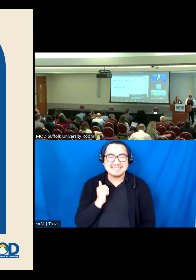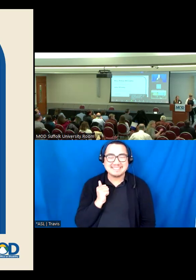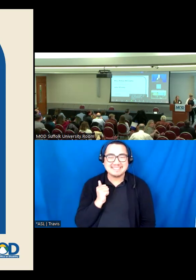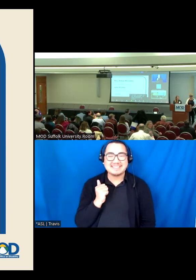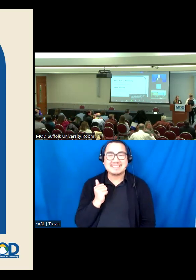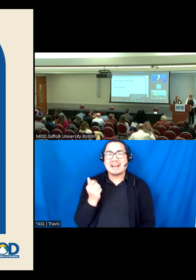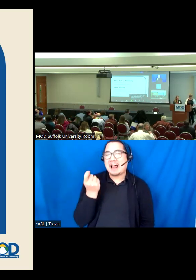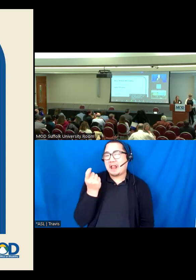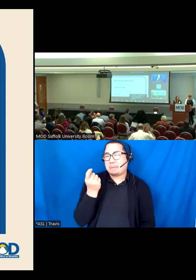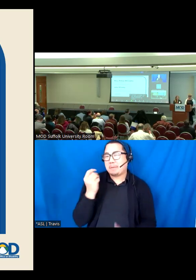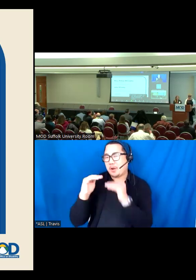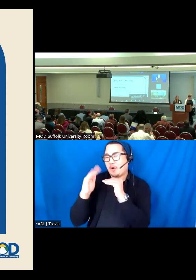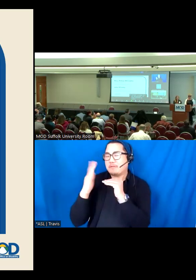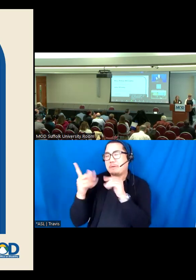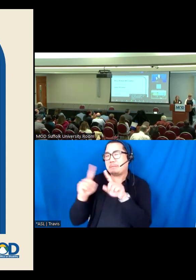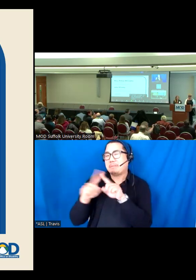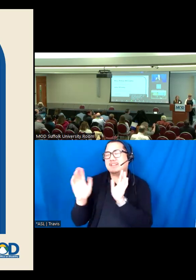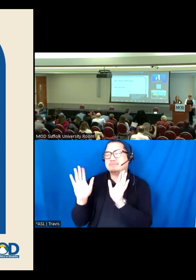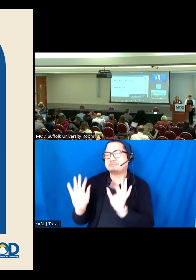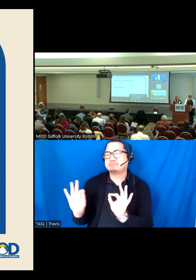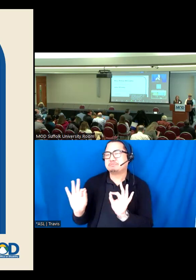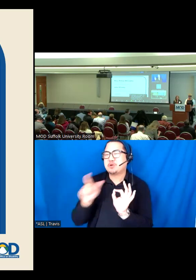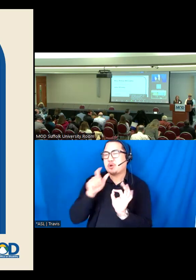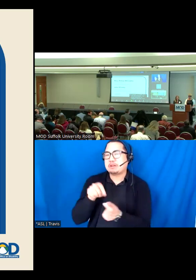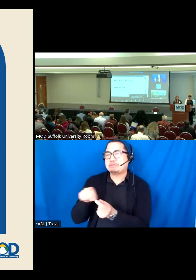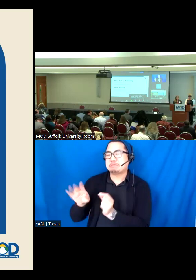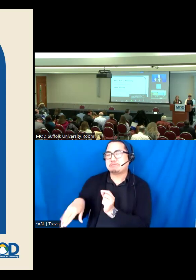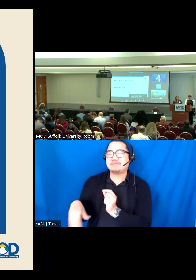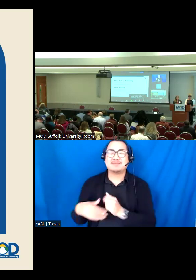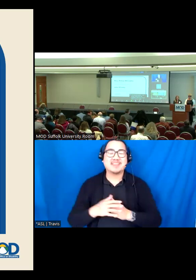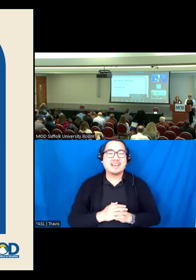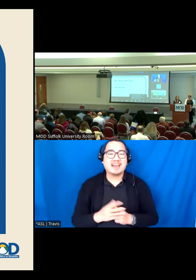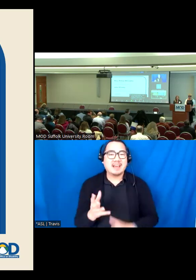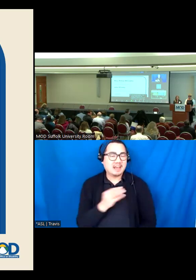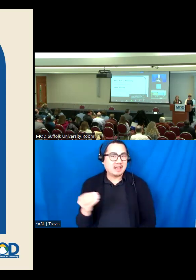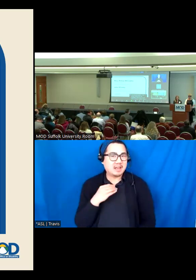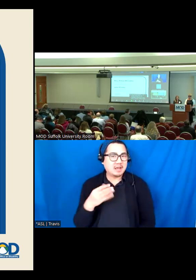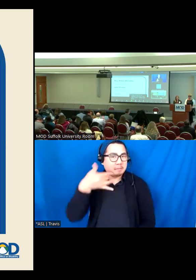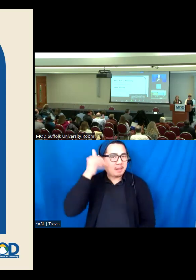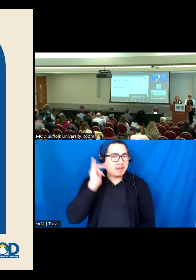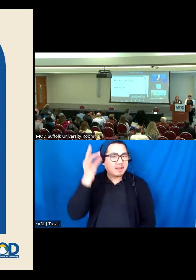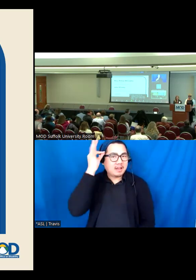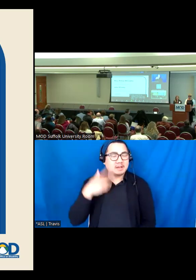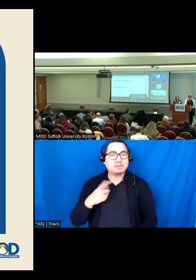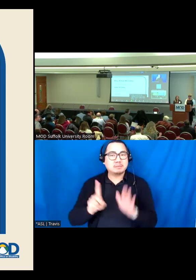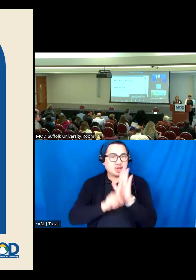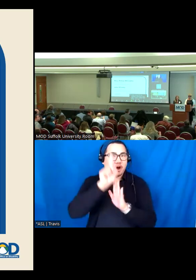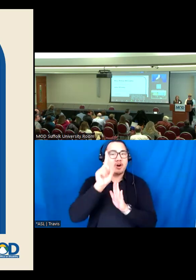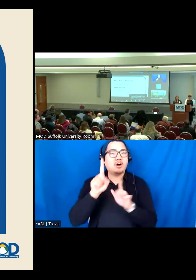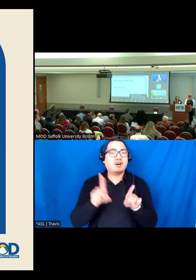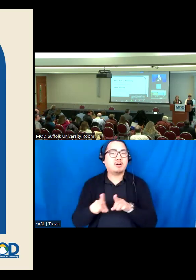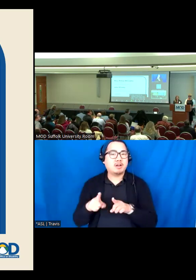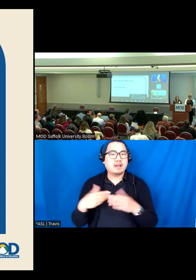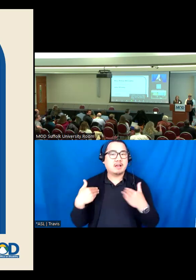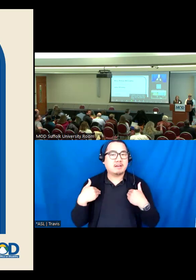A little over, but that's just, you don't need all those details. And I have blonde hair, I'm tall, and I'm wearing a